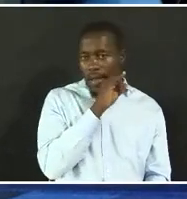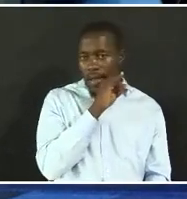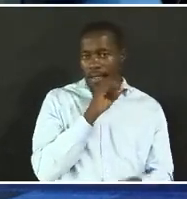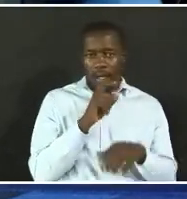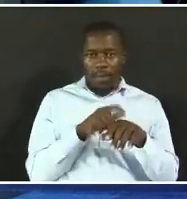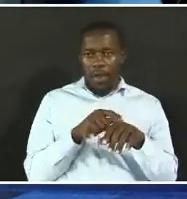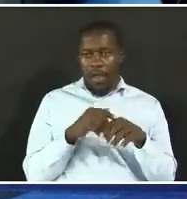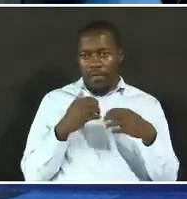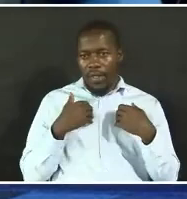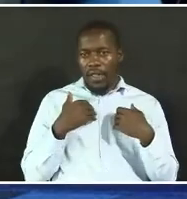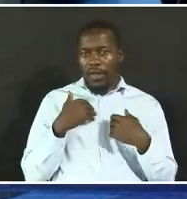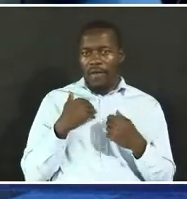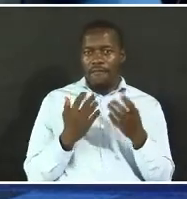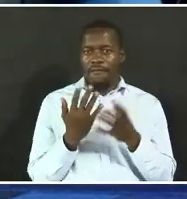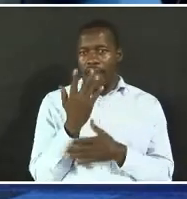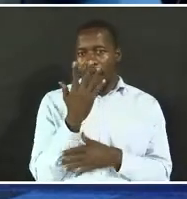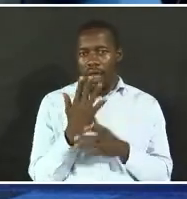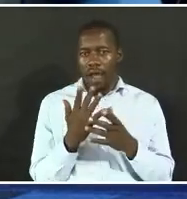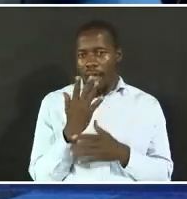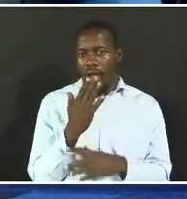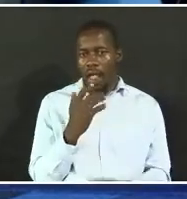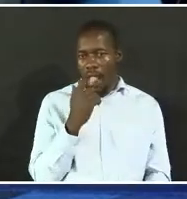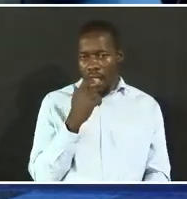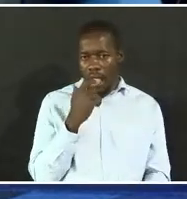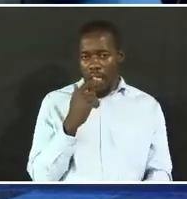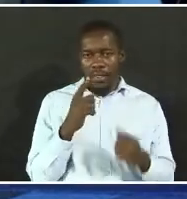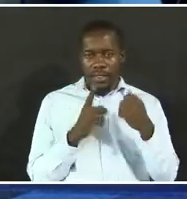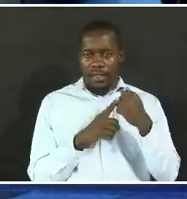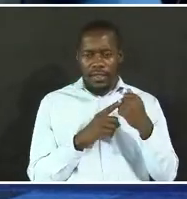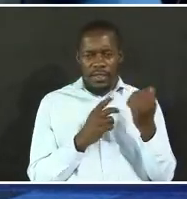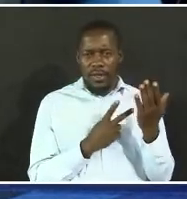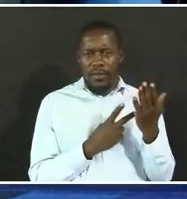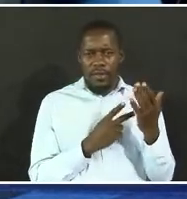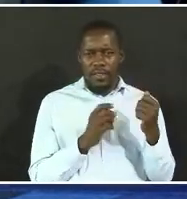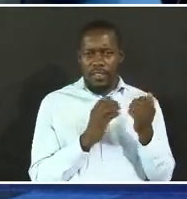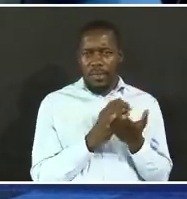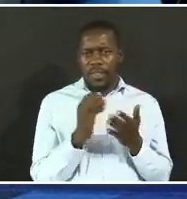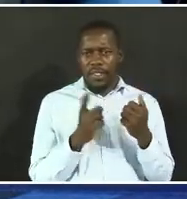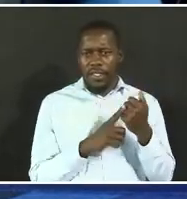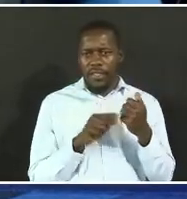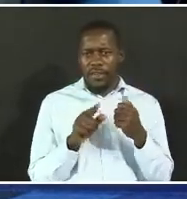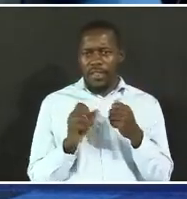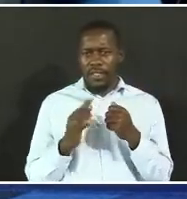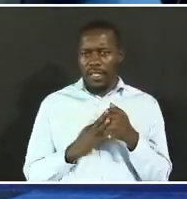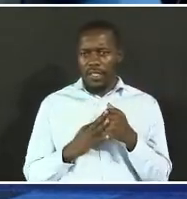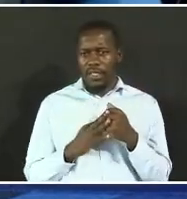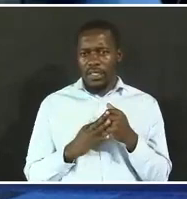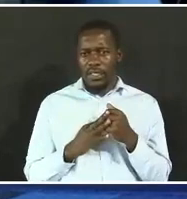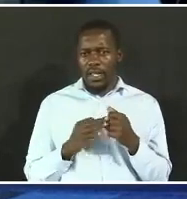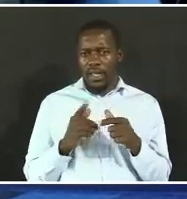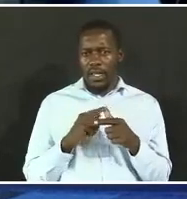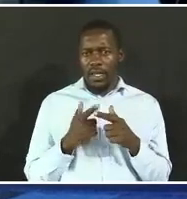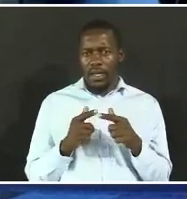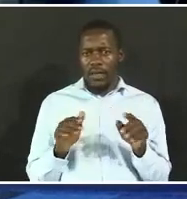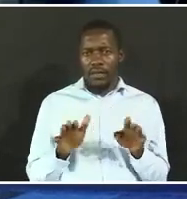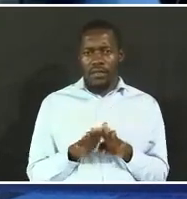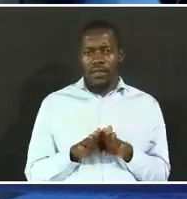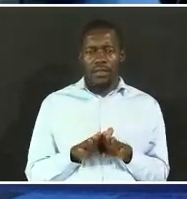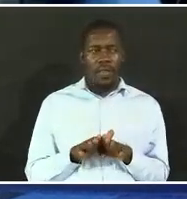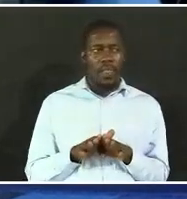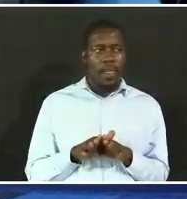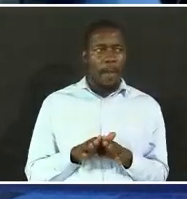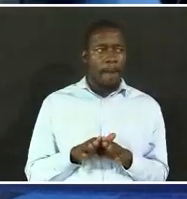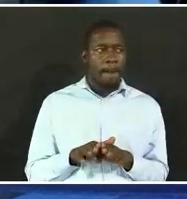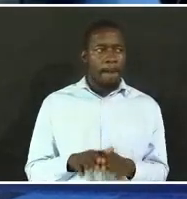know, I want to read Isaiah chapter 6, verse 8, as I close. It tells us that after